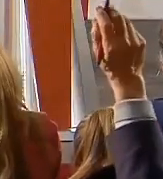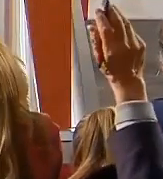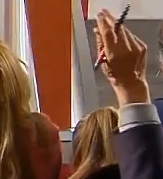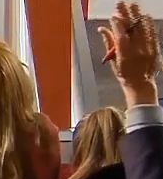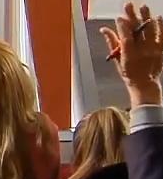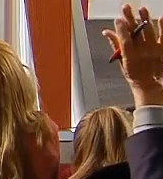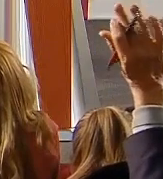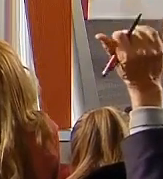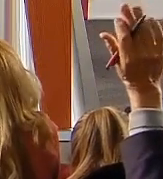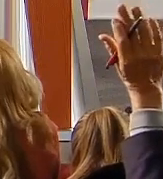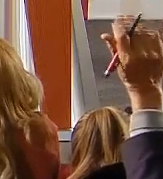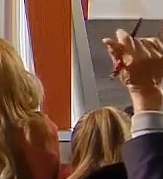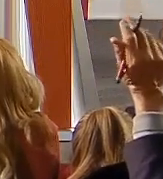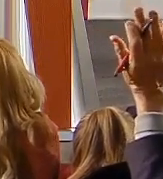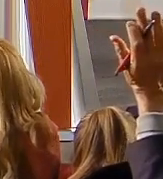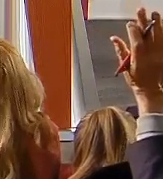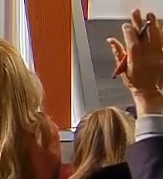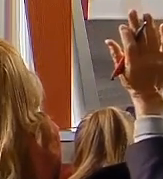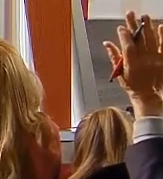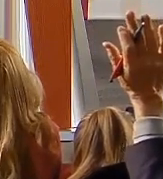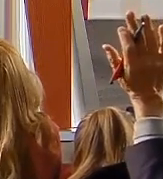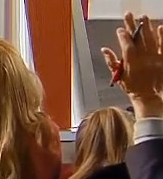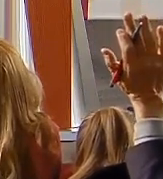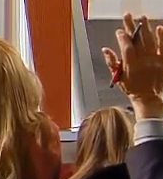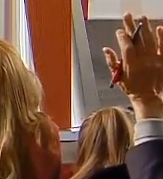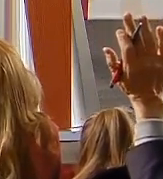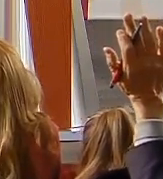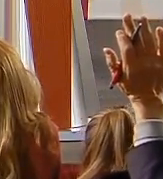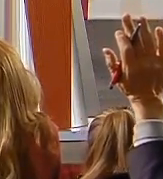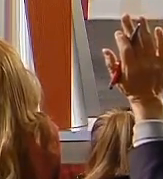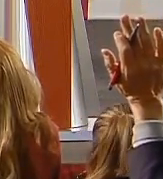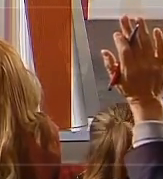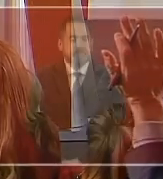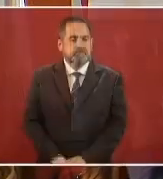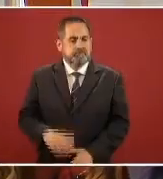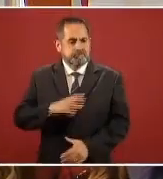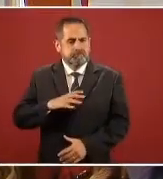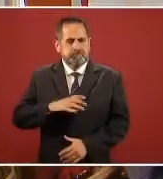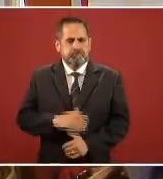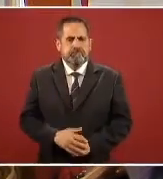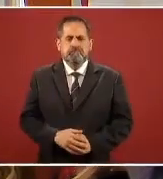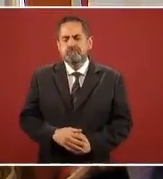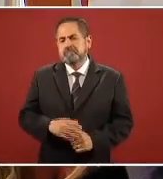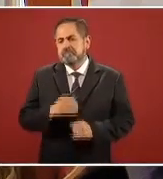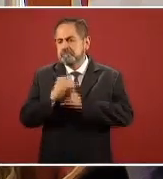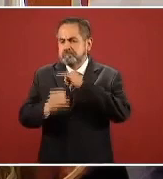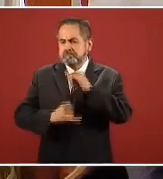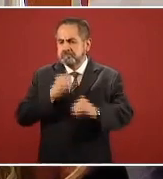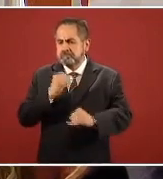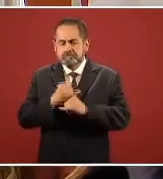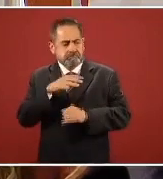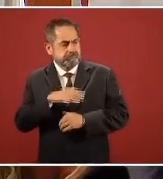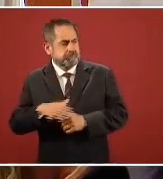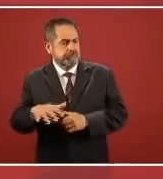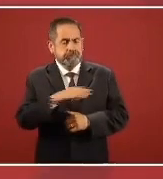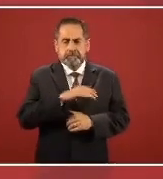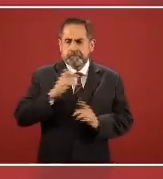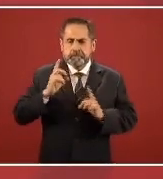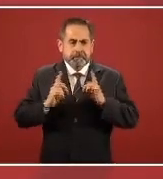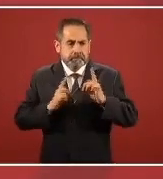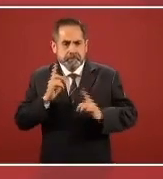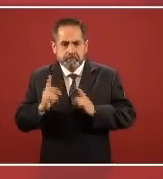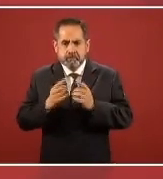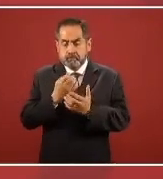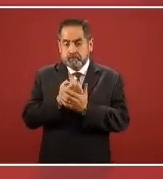Sostienes, but what you es are cierto, proposing or saying is true. Hay un ambiente internacional there is an ambient